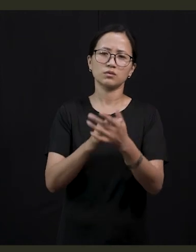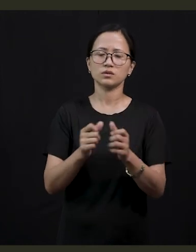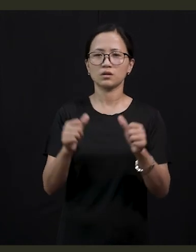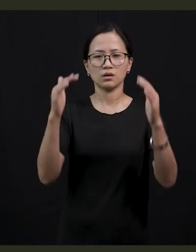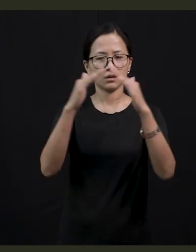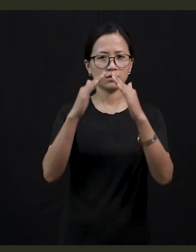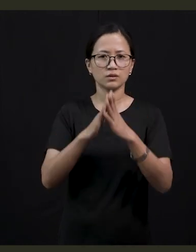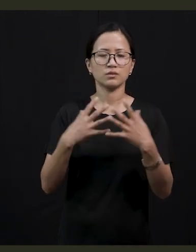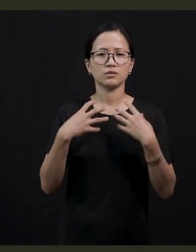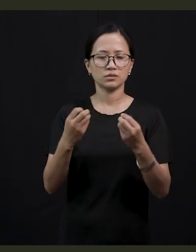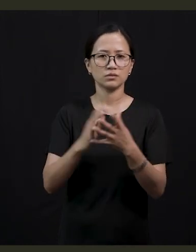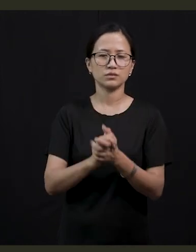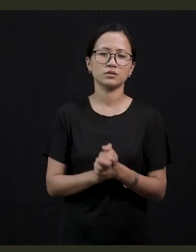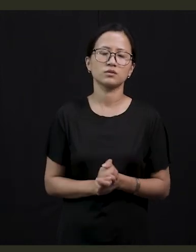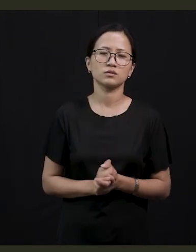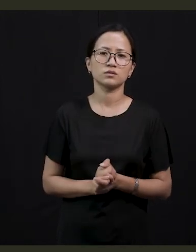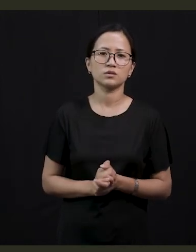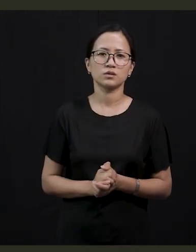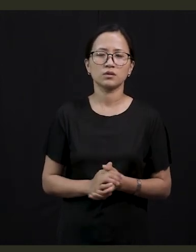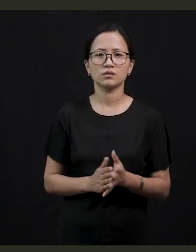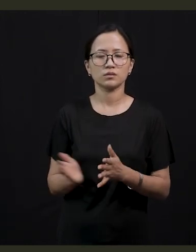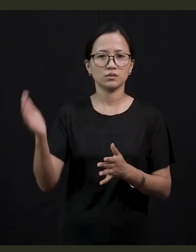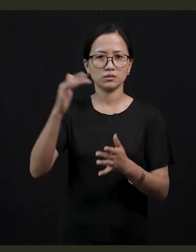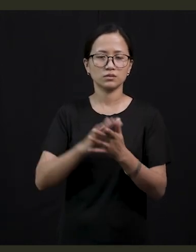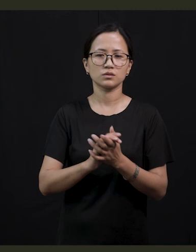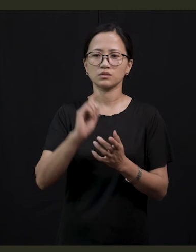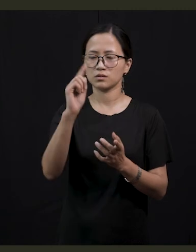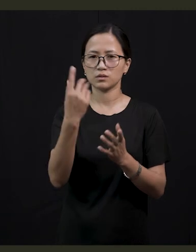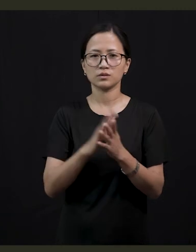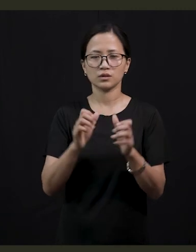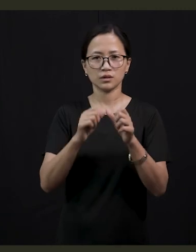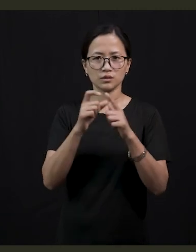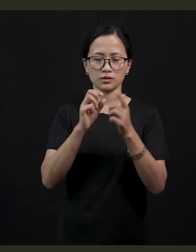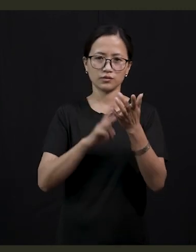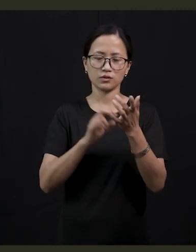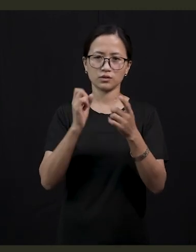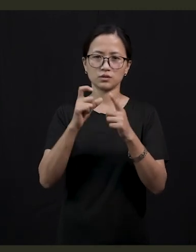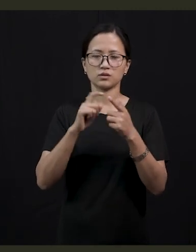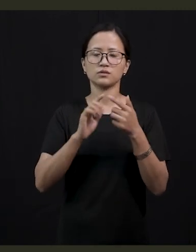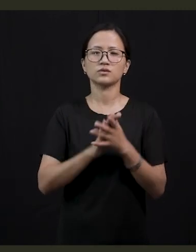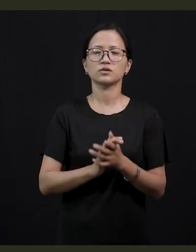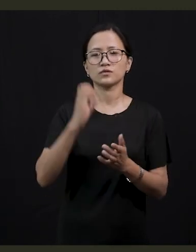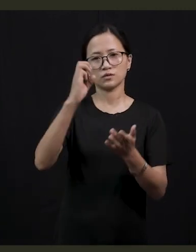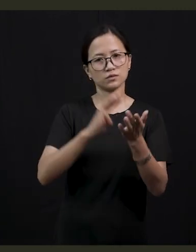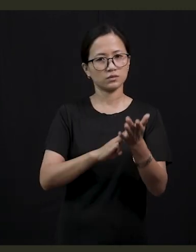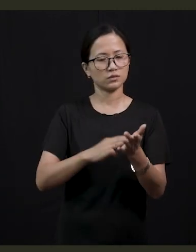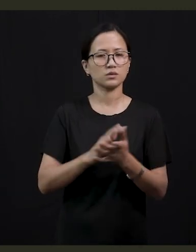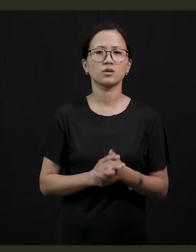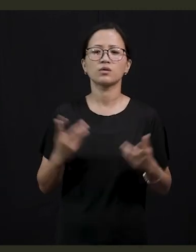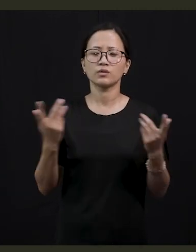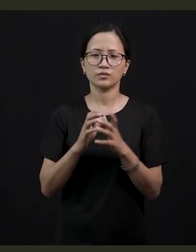call the house if he desires. Most of the time, he calls the house only on the advice of the Chief Minister. When